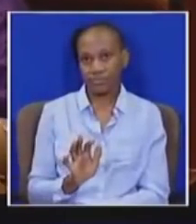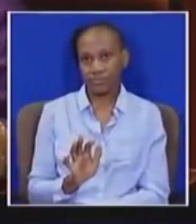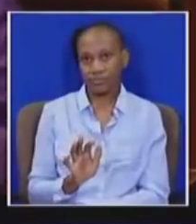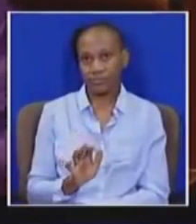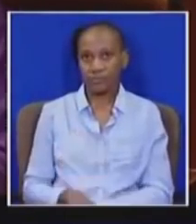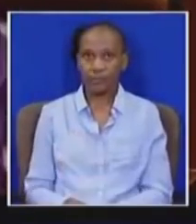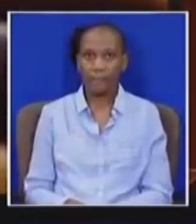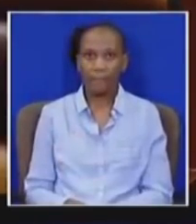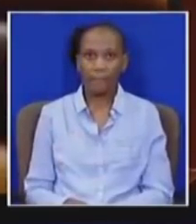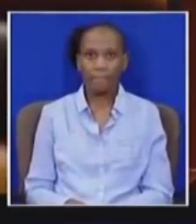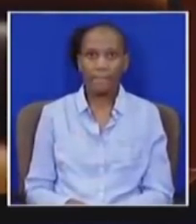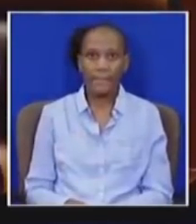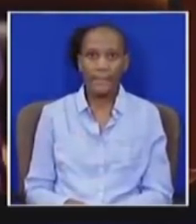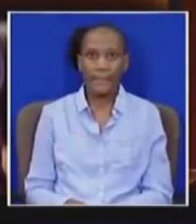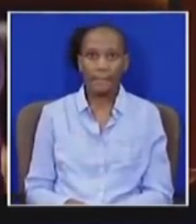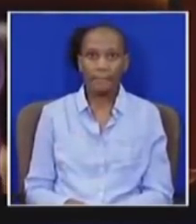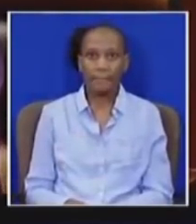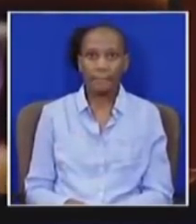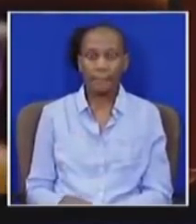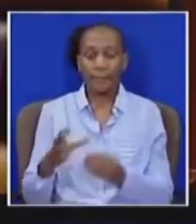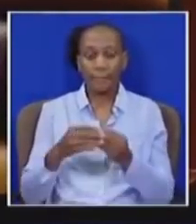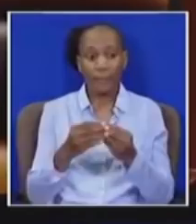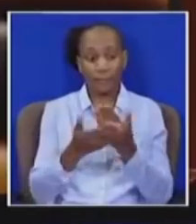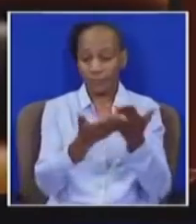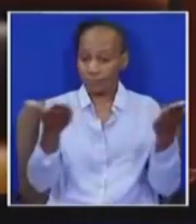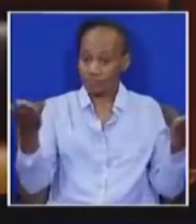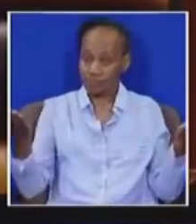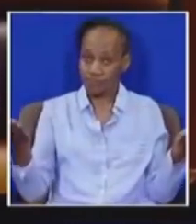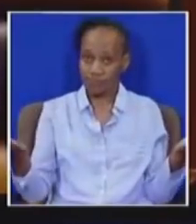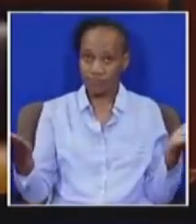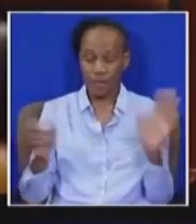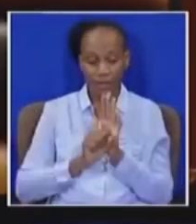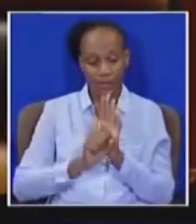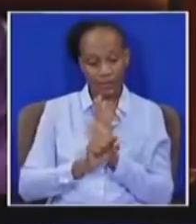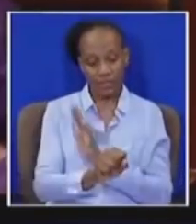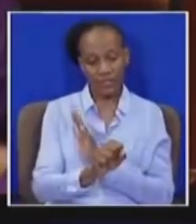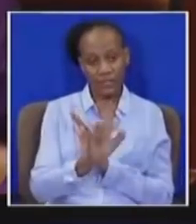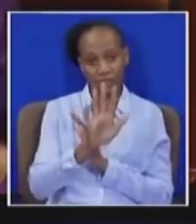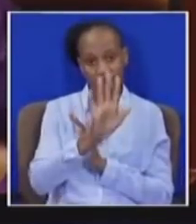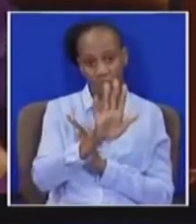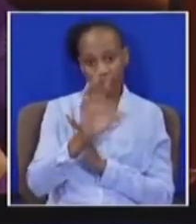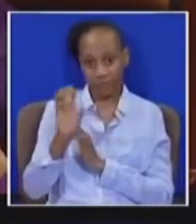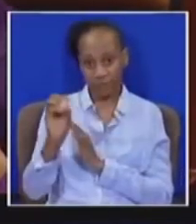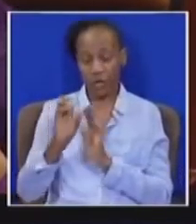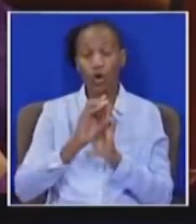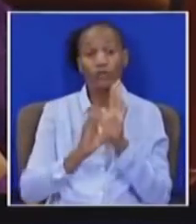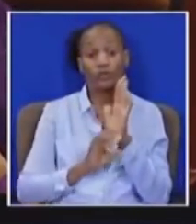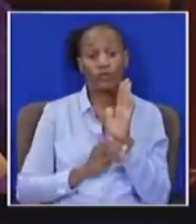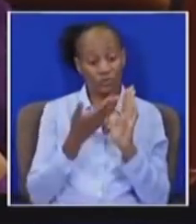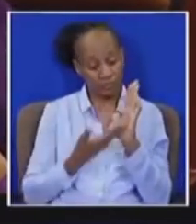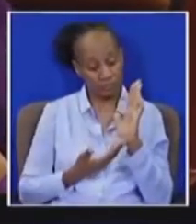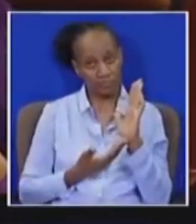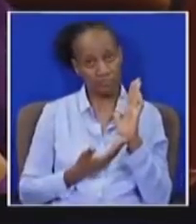to raise to... Honorable members. To call for your attention. Section 50 of the Constitution. We're calling for your